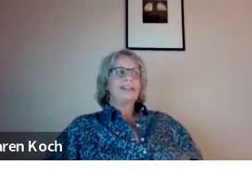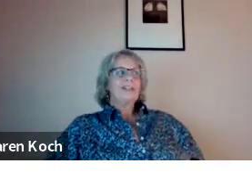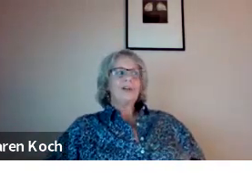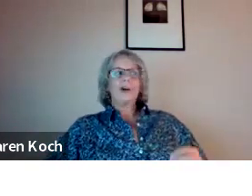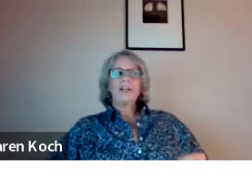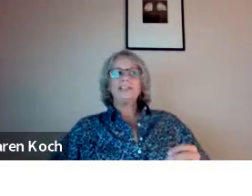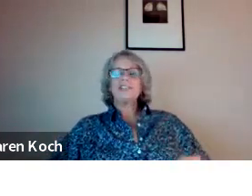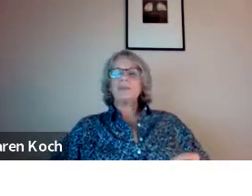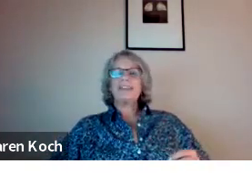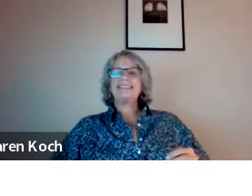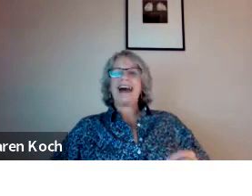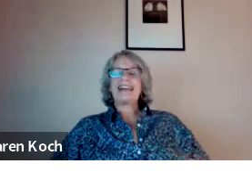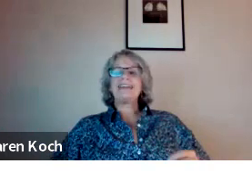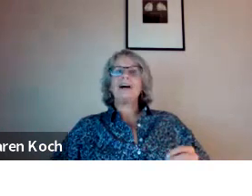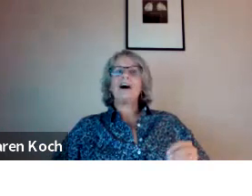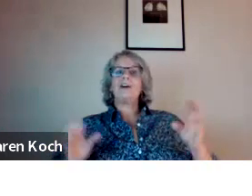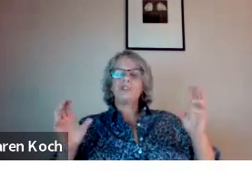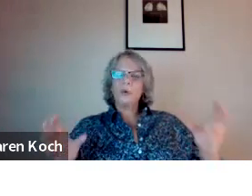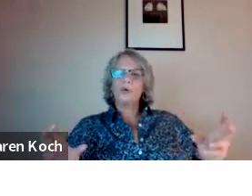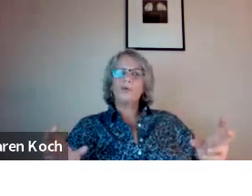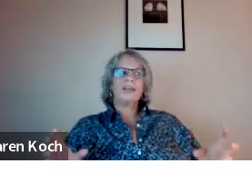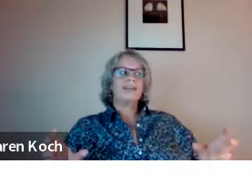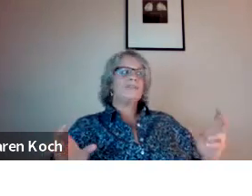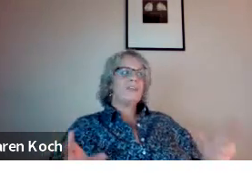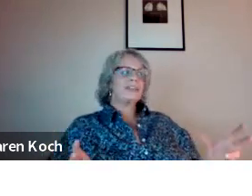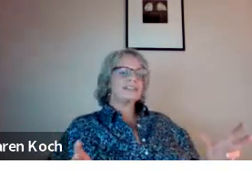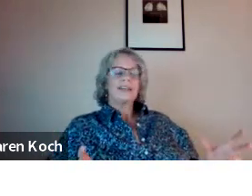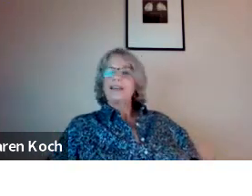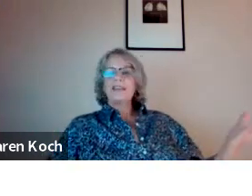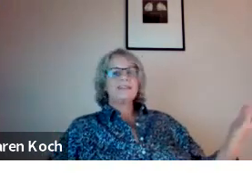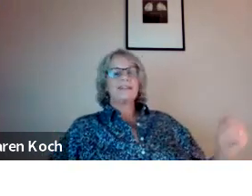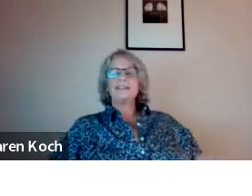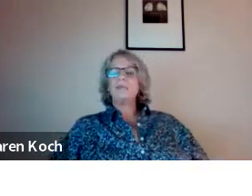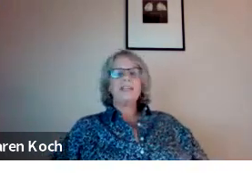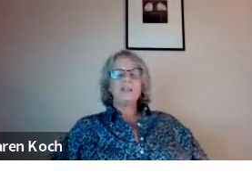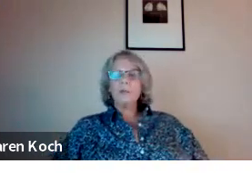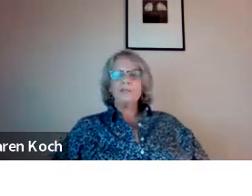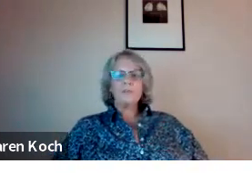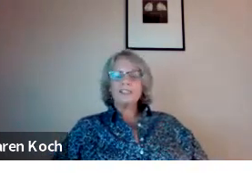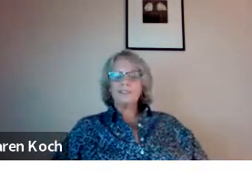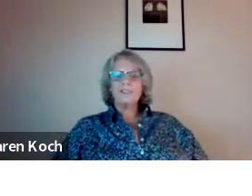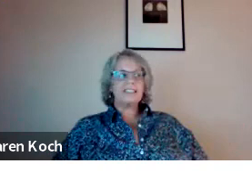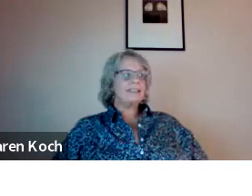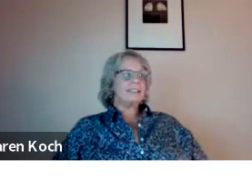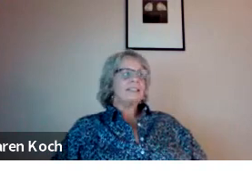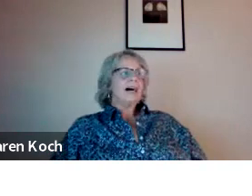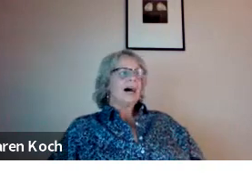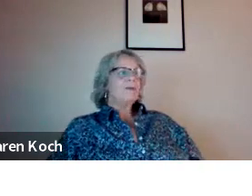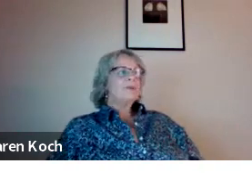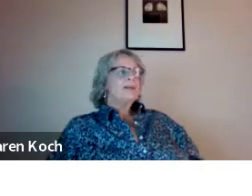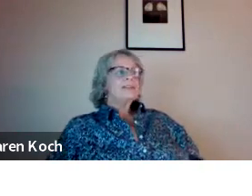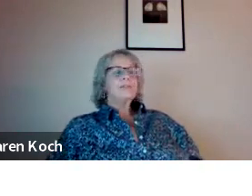guardian. Guardianship is not a tool that can fix things like somebody eloping from a